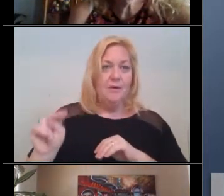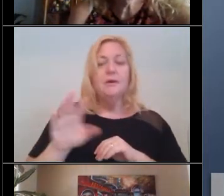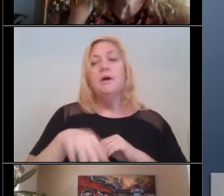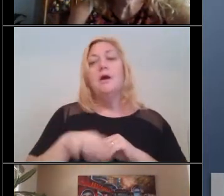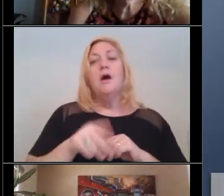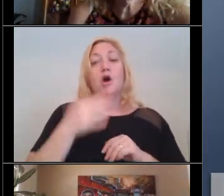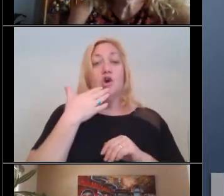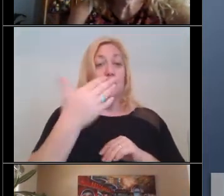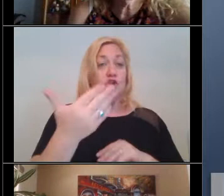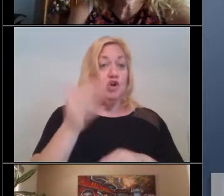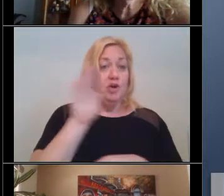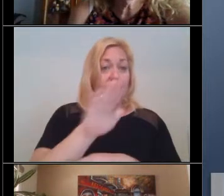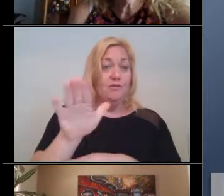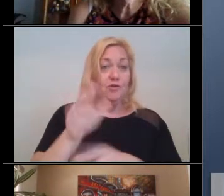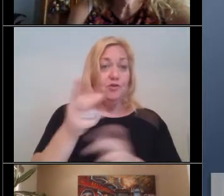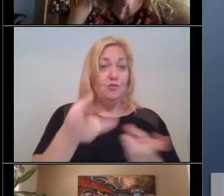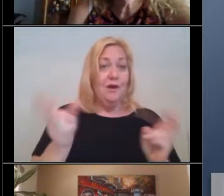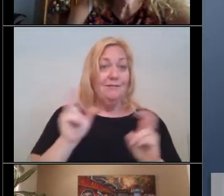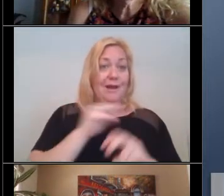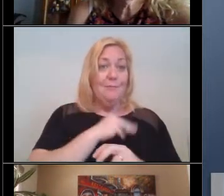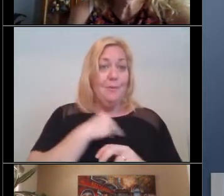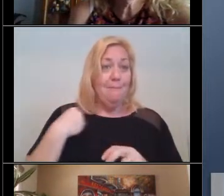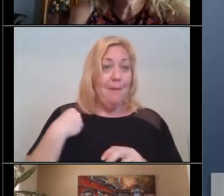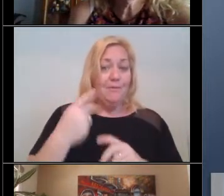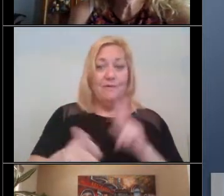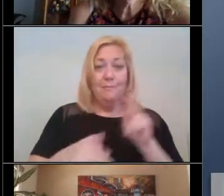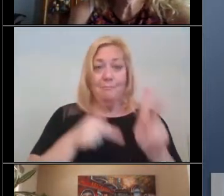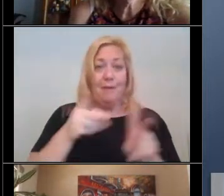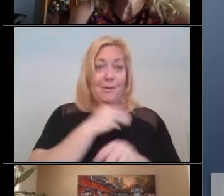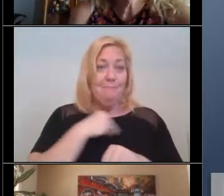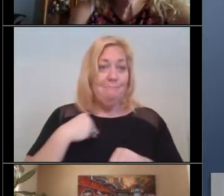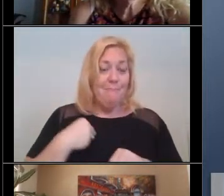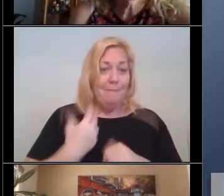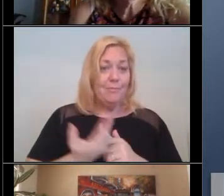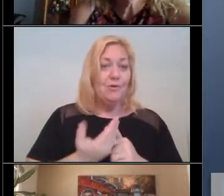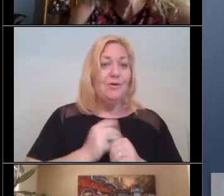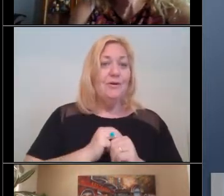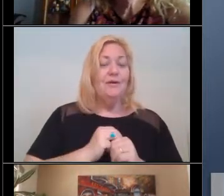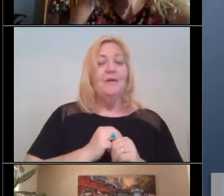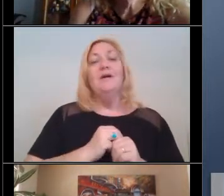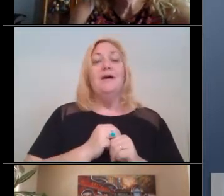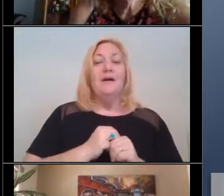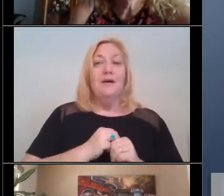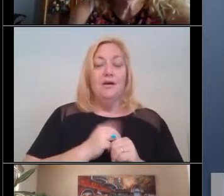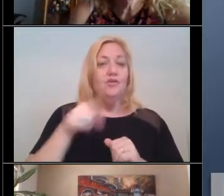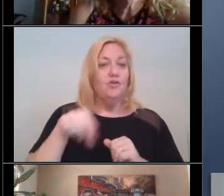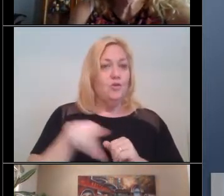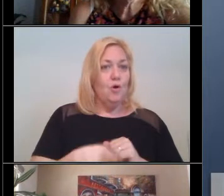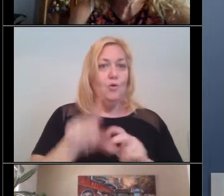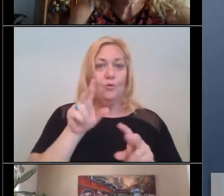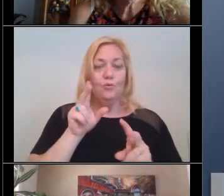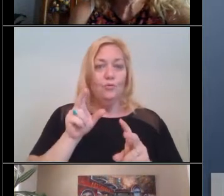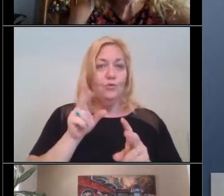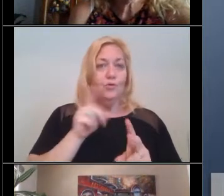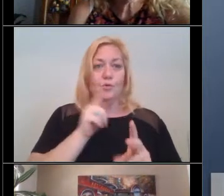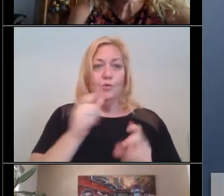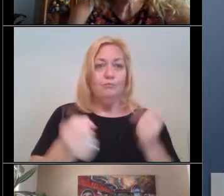Good afternoon, Roundtable members and members of the public, and Shana Tova to those observing Yom